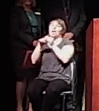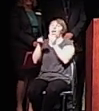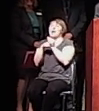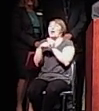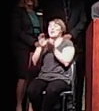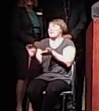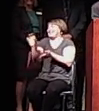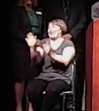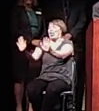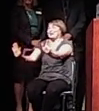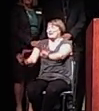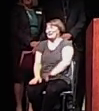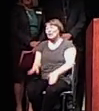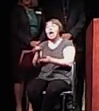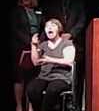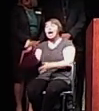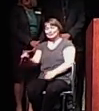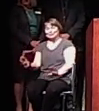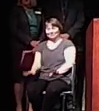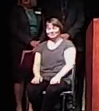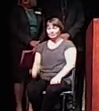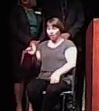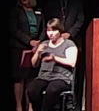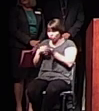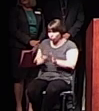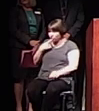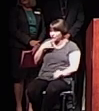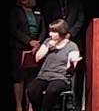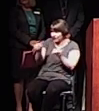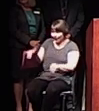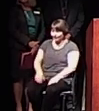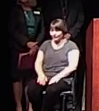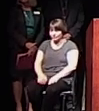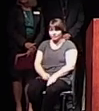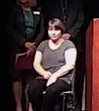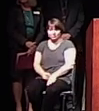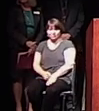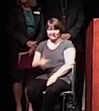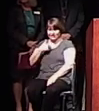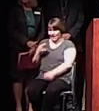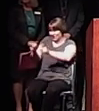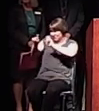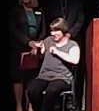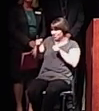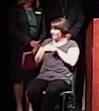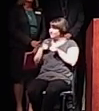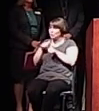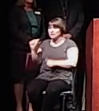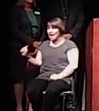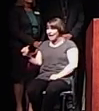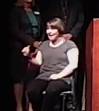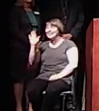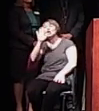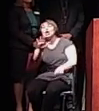And so, also another student mentioned a similar thing. Said, I received my first A in